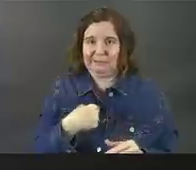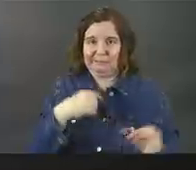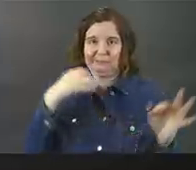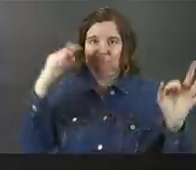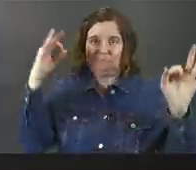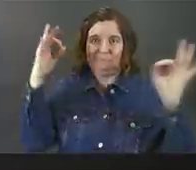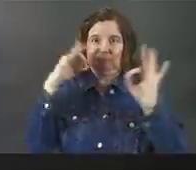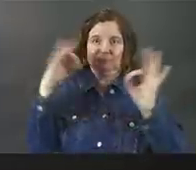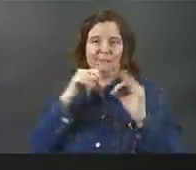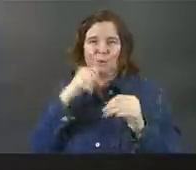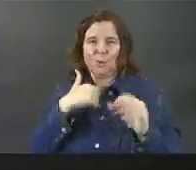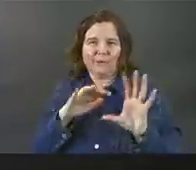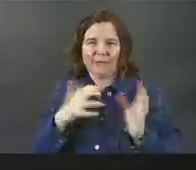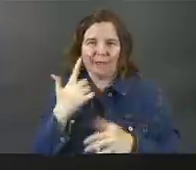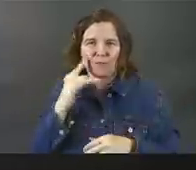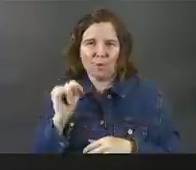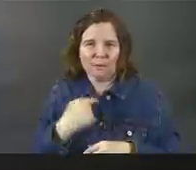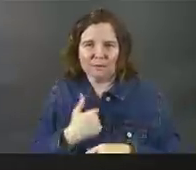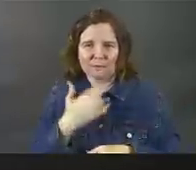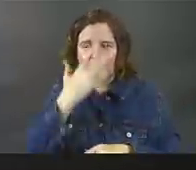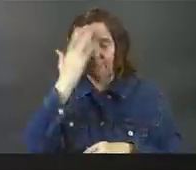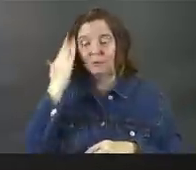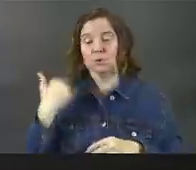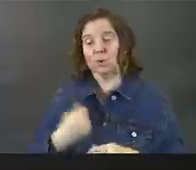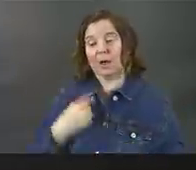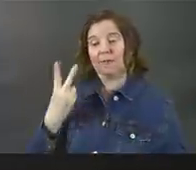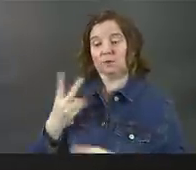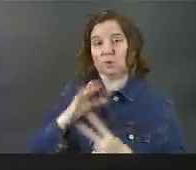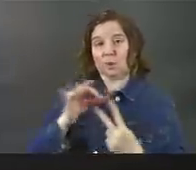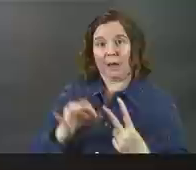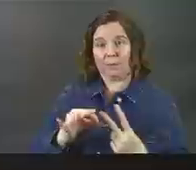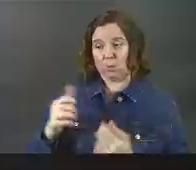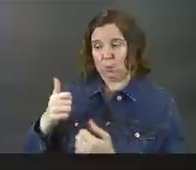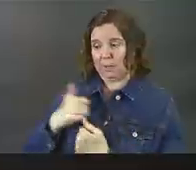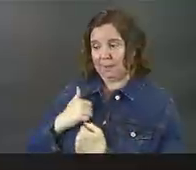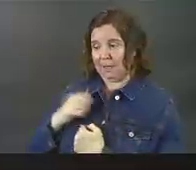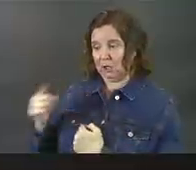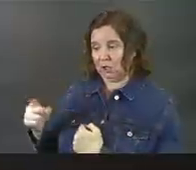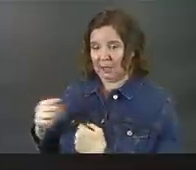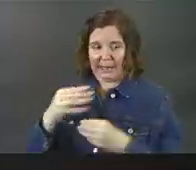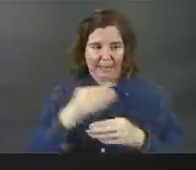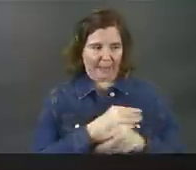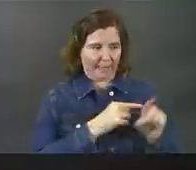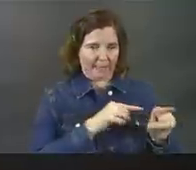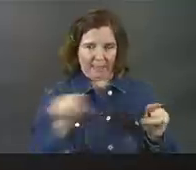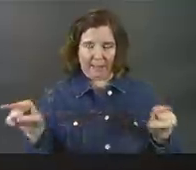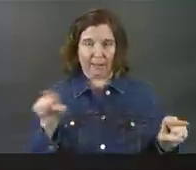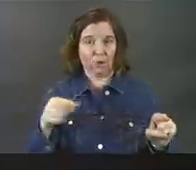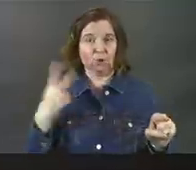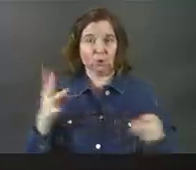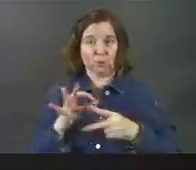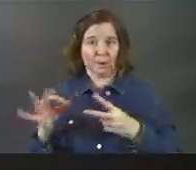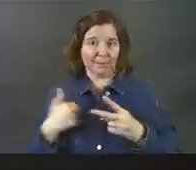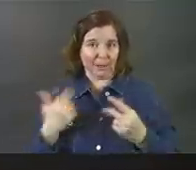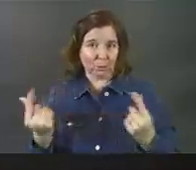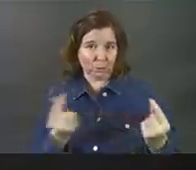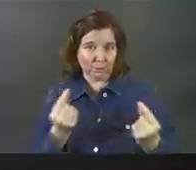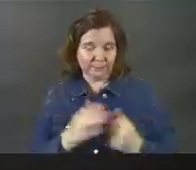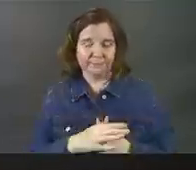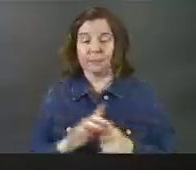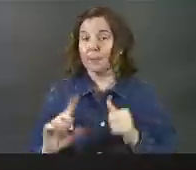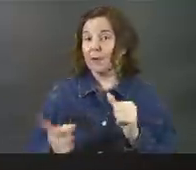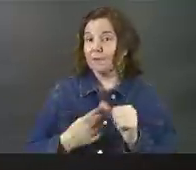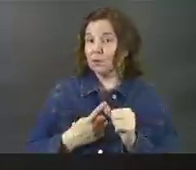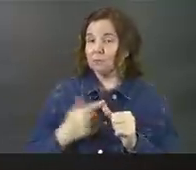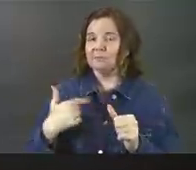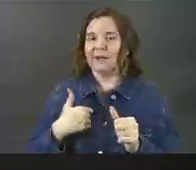I don't have a category for it. So I've got two options with military lingo and mathematics, okay? Two options that I can do. My